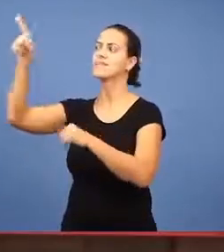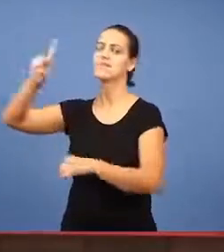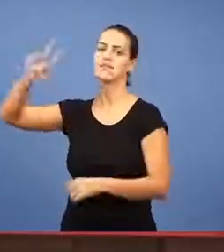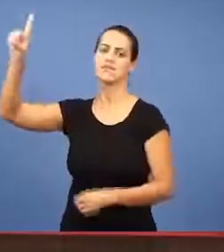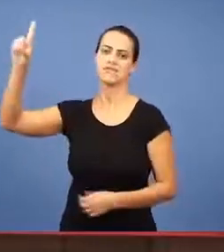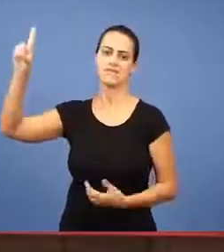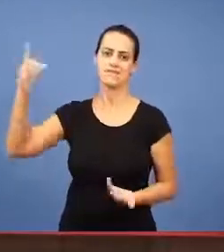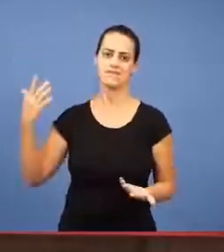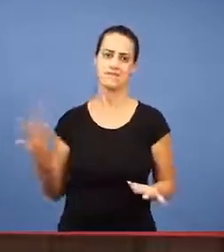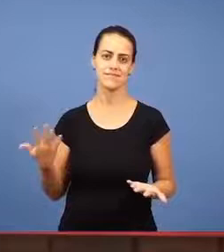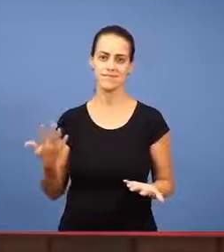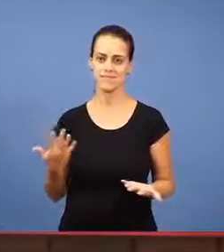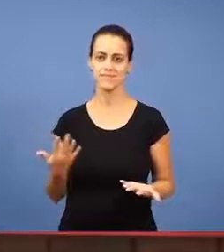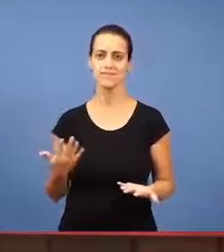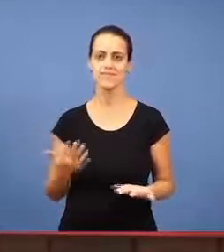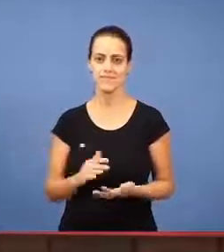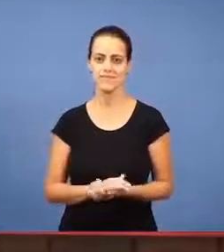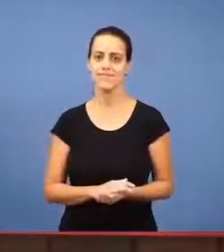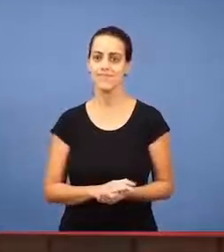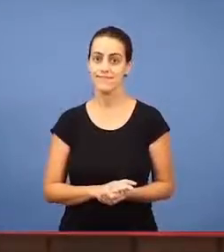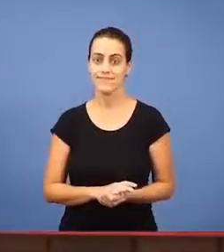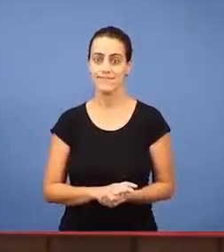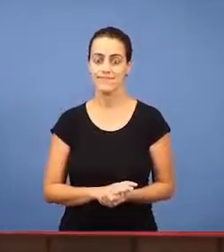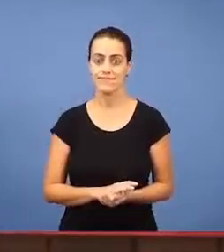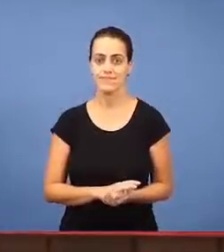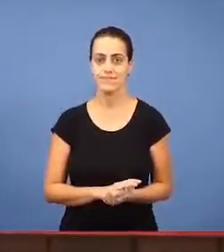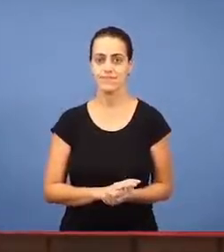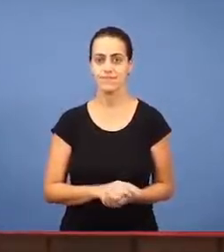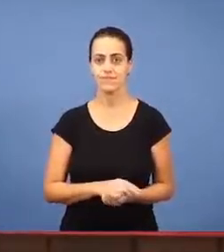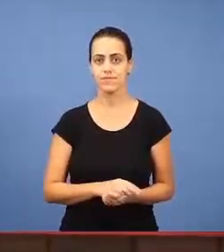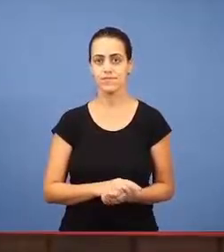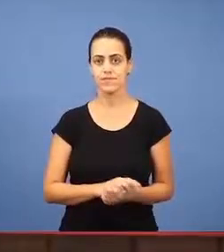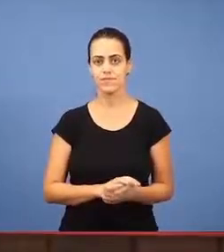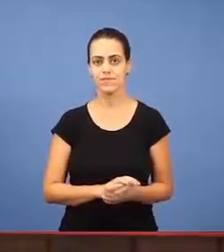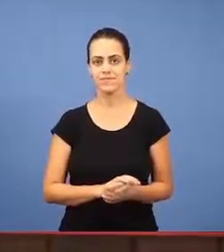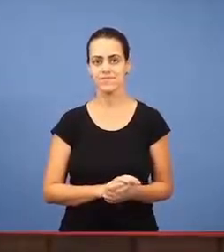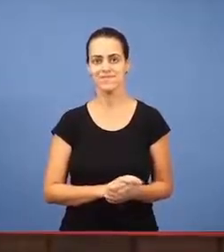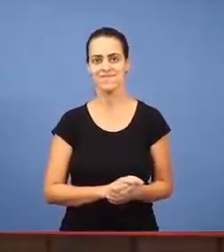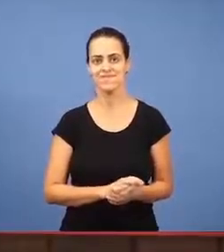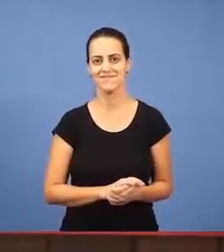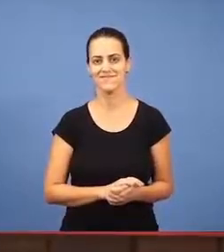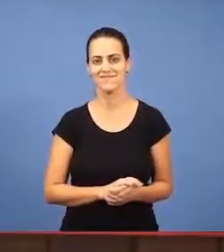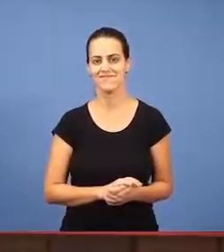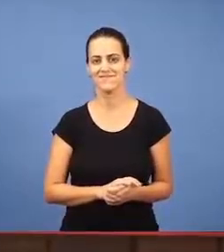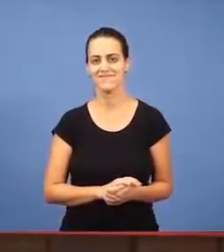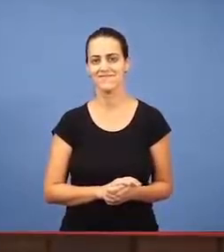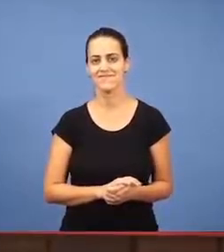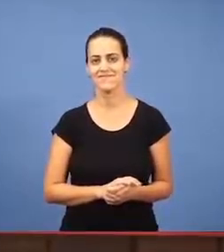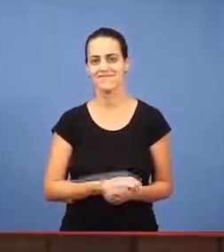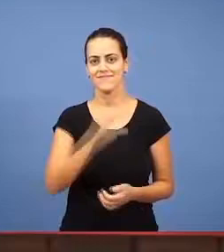And on the other end, you are upset with that person. And people